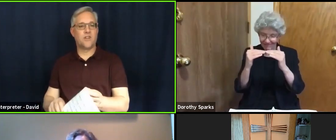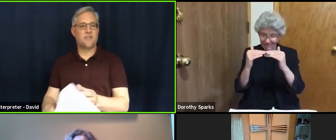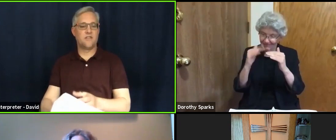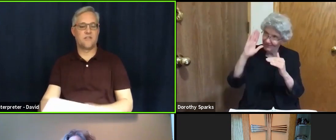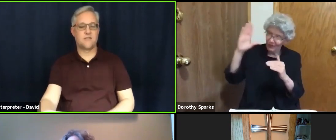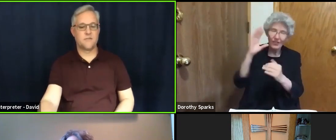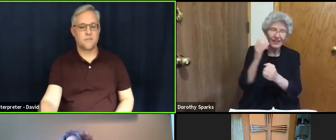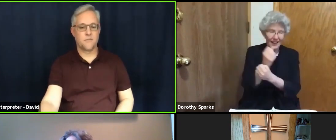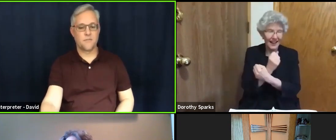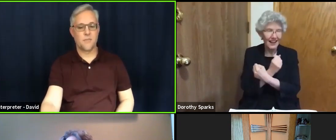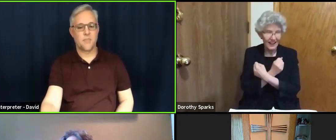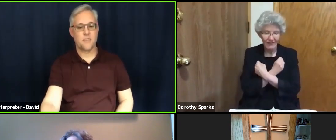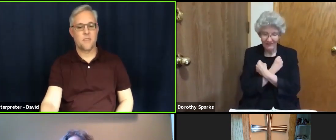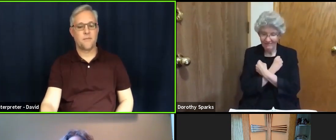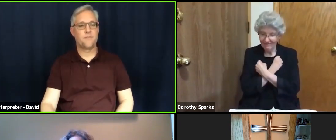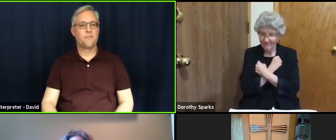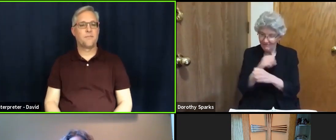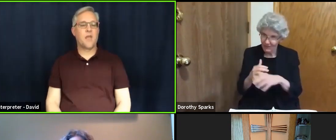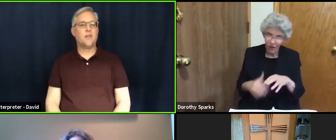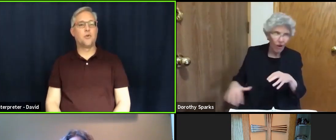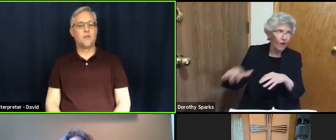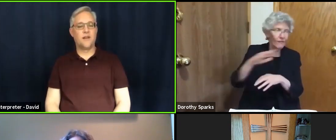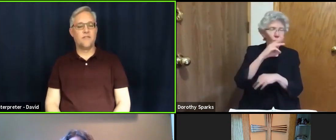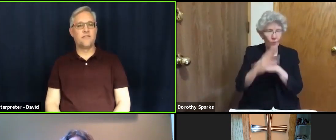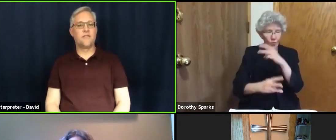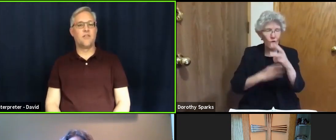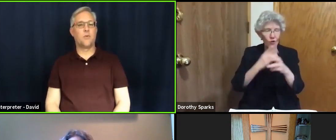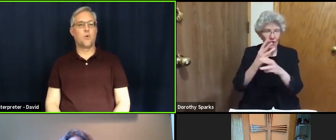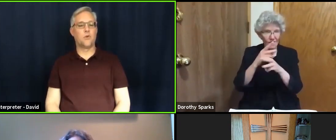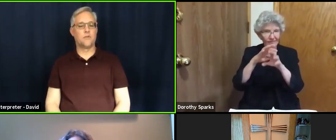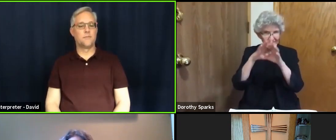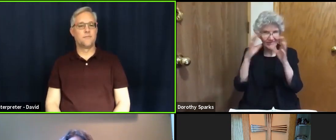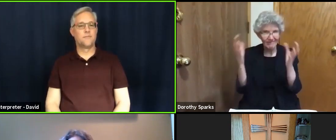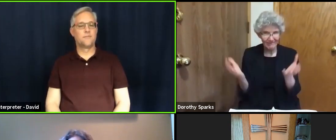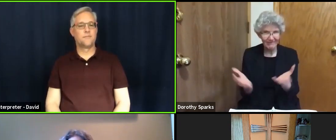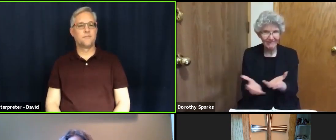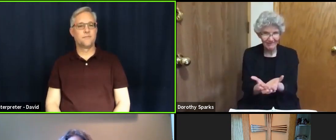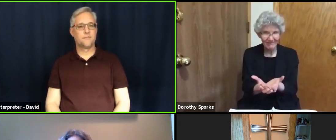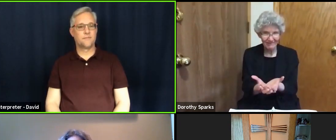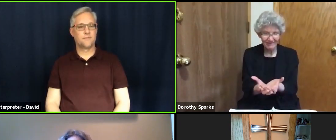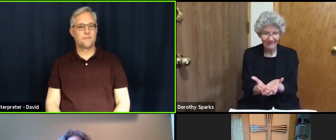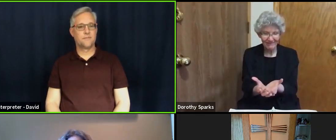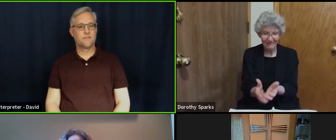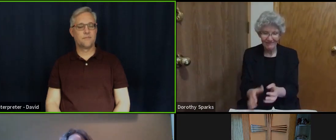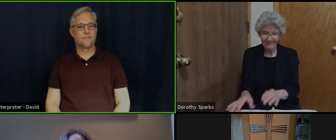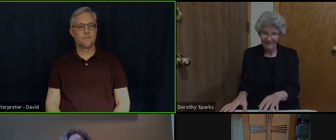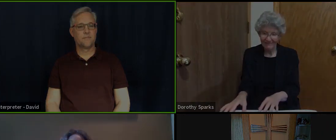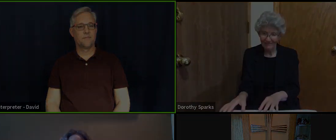your justice, and your love in the world.